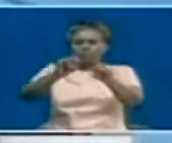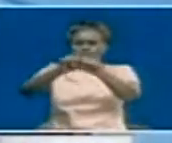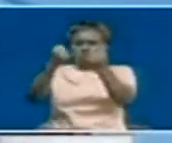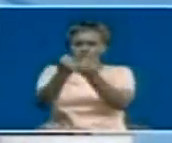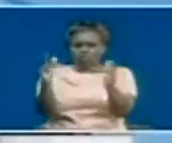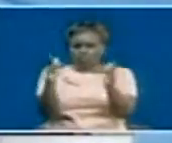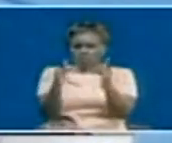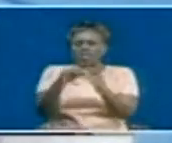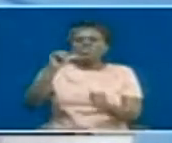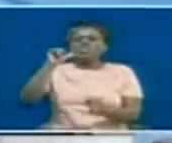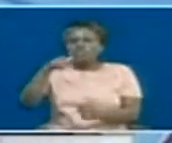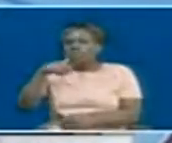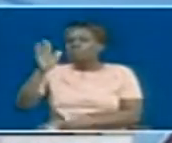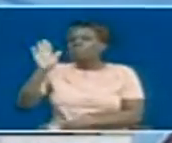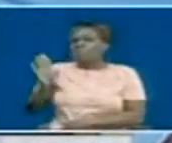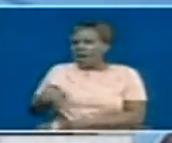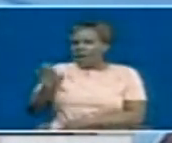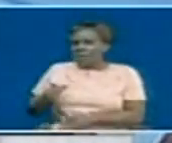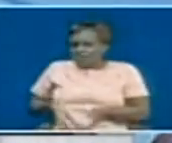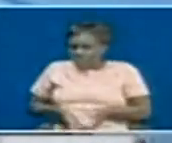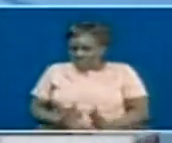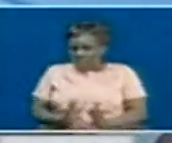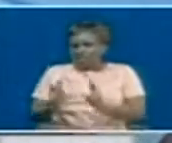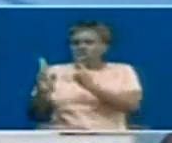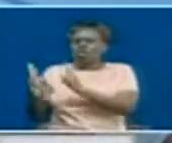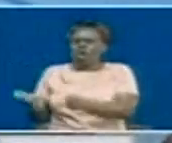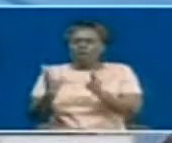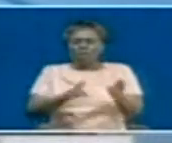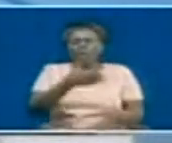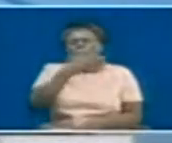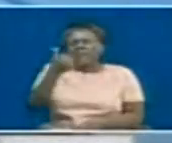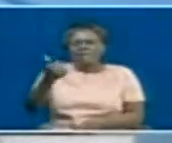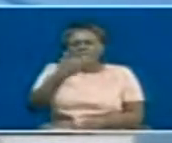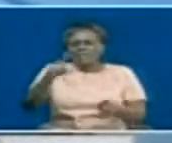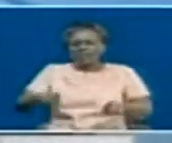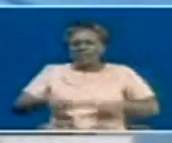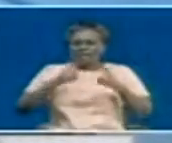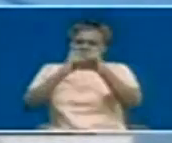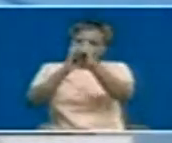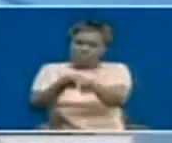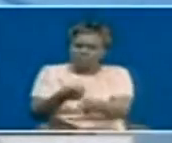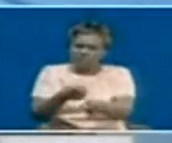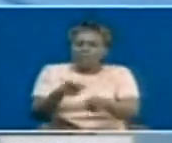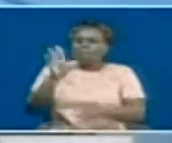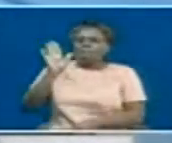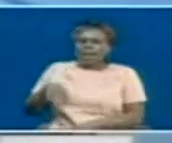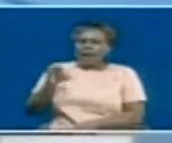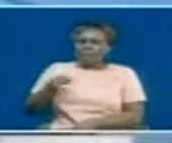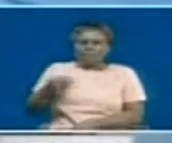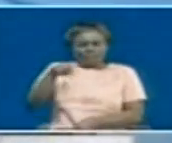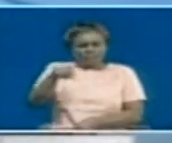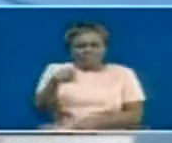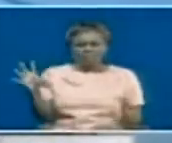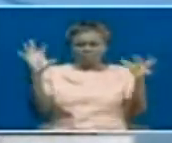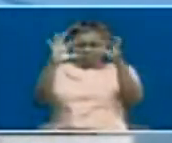Now, for most new mothers, the birth of a baby is usually the best gift life can offer. Such mothers take time to bond with